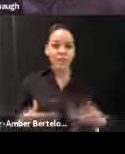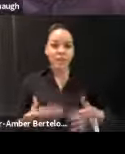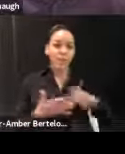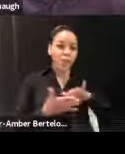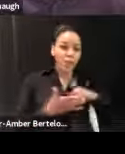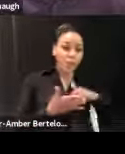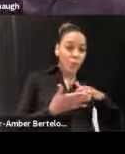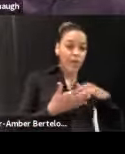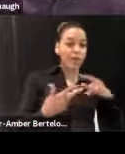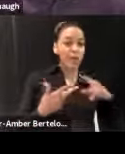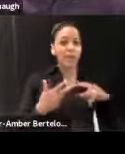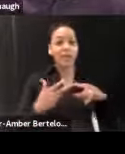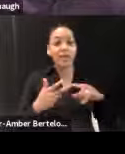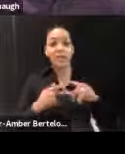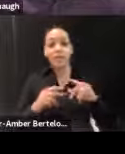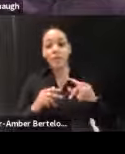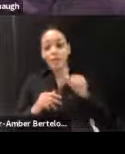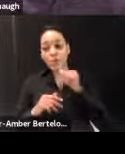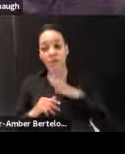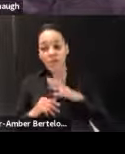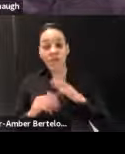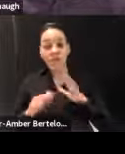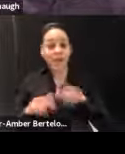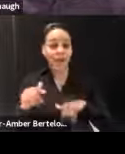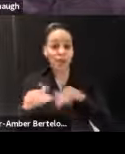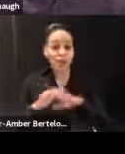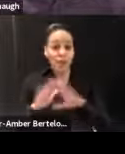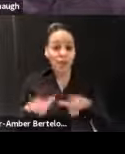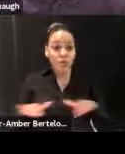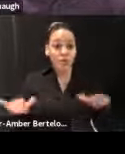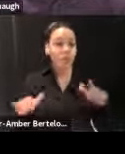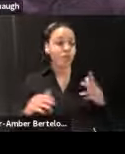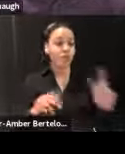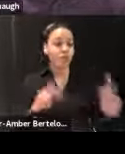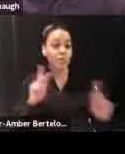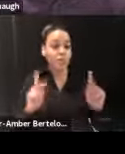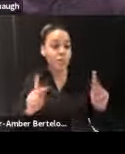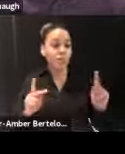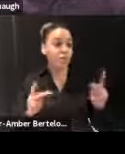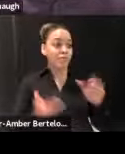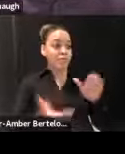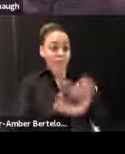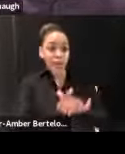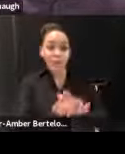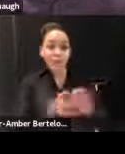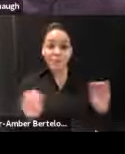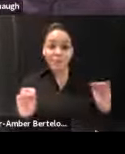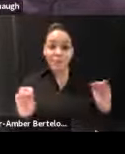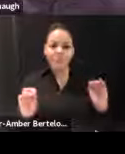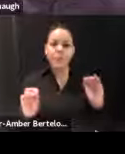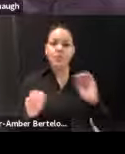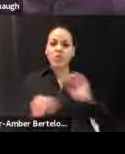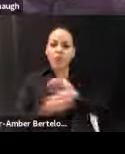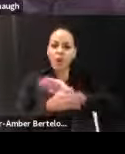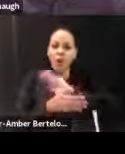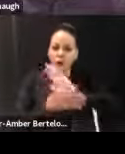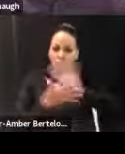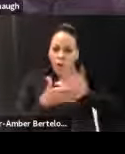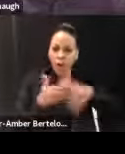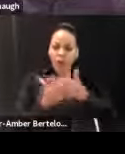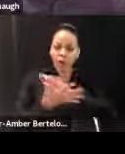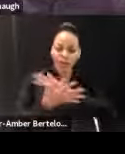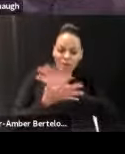the childless body, the unmarried body, and all of that stuff. And it's kind of like,